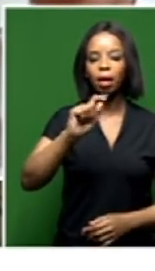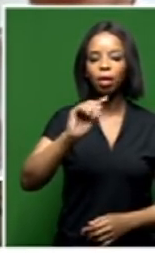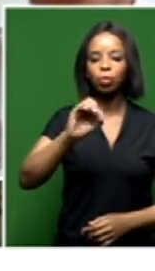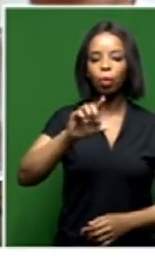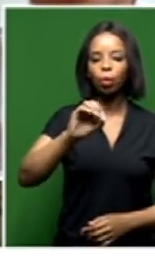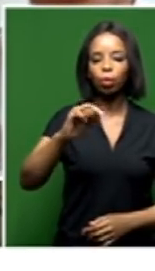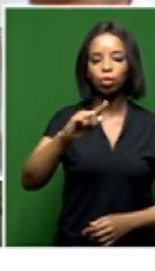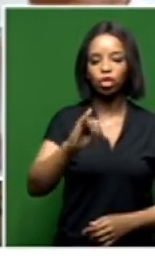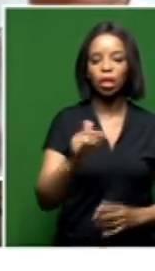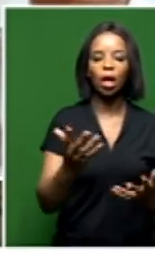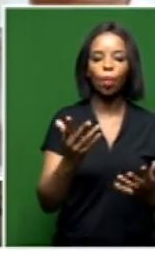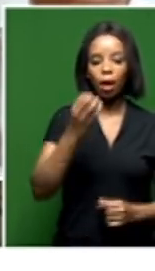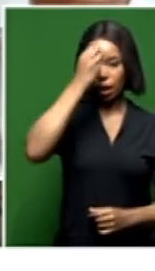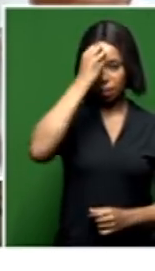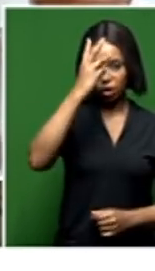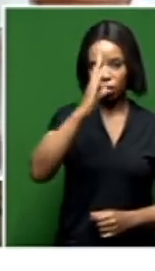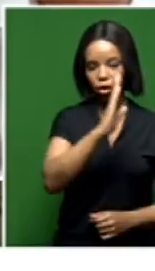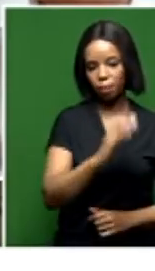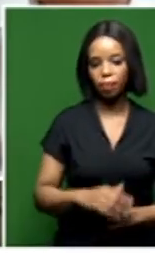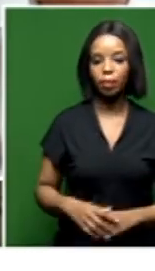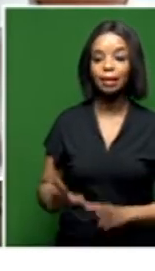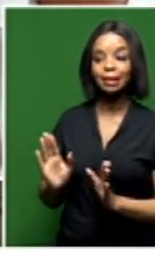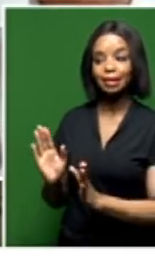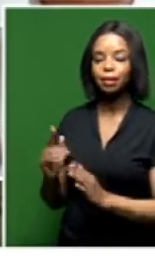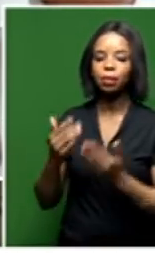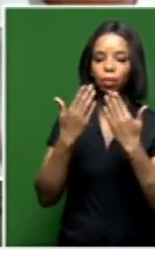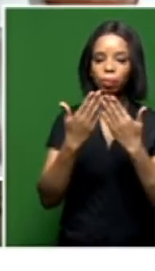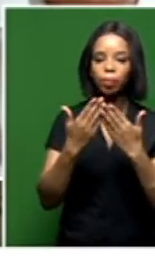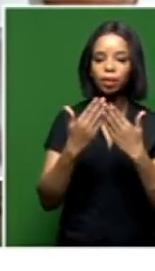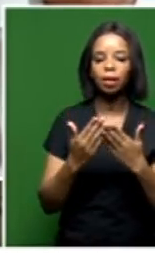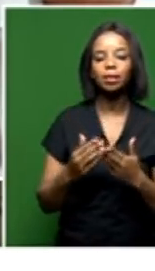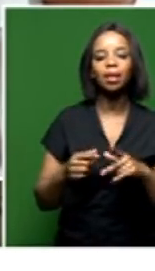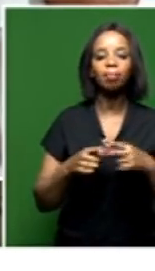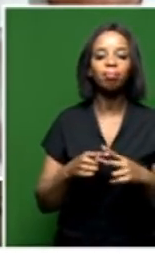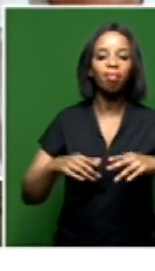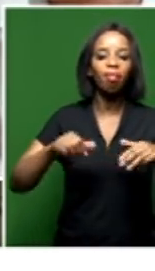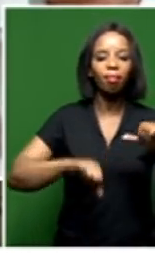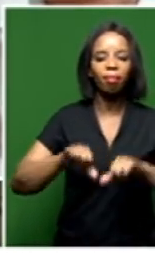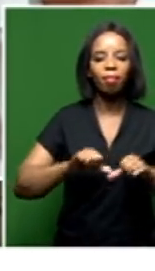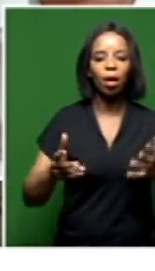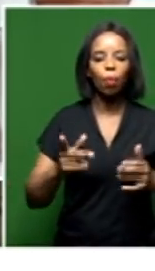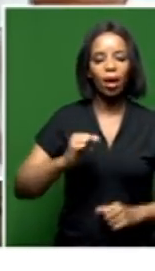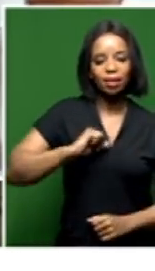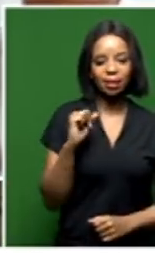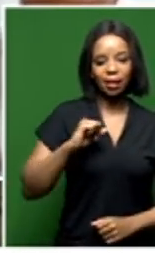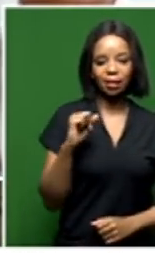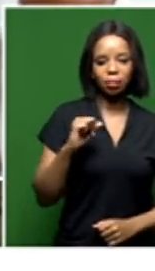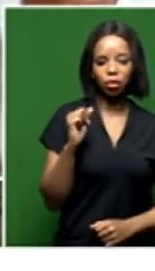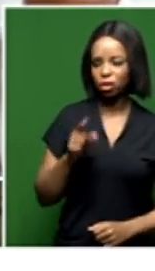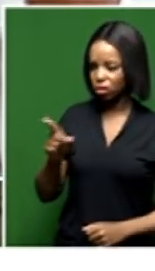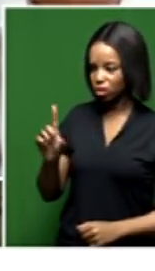Isaac Parsons in Pretoria. Brilliant. And I'm going to be studying mechatronic engineering at Stellenbosch. What's that?